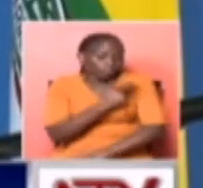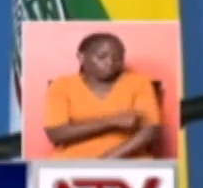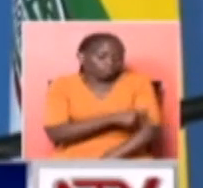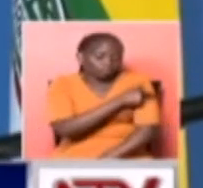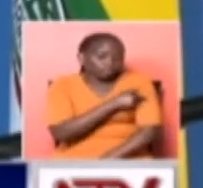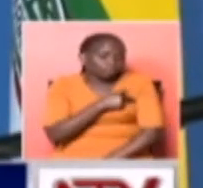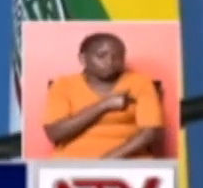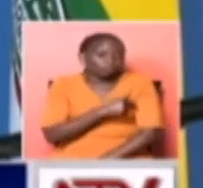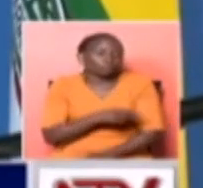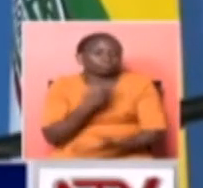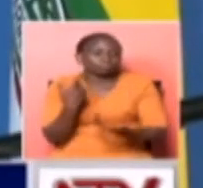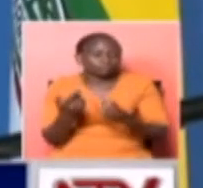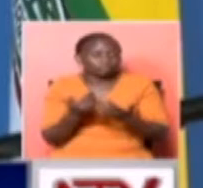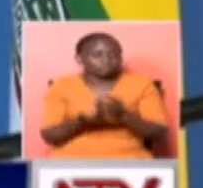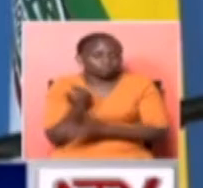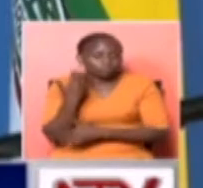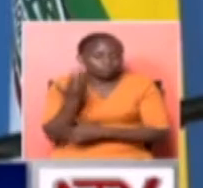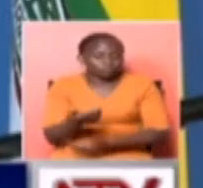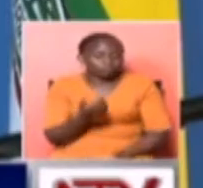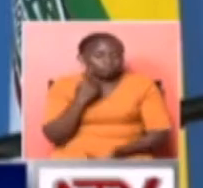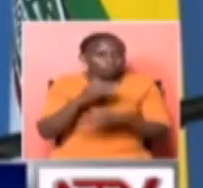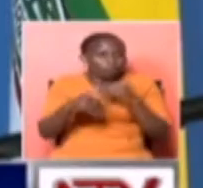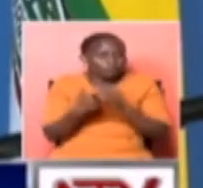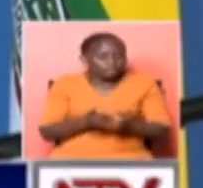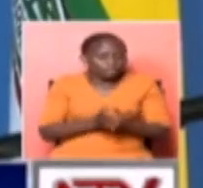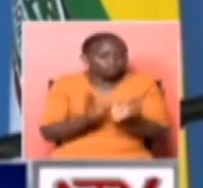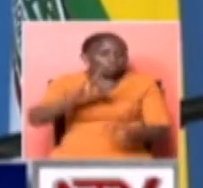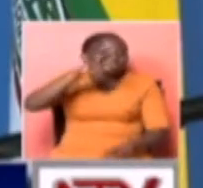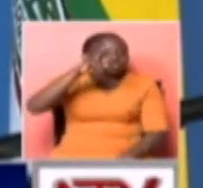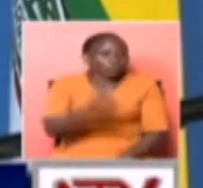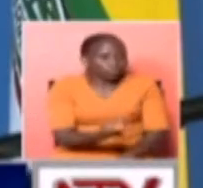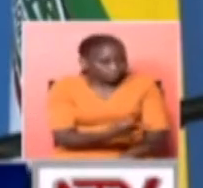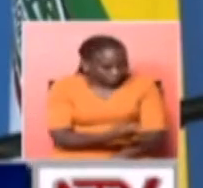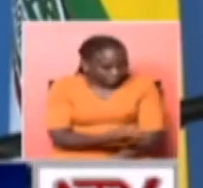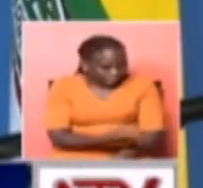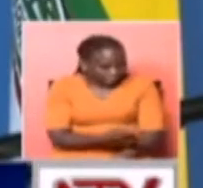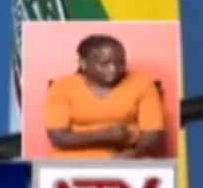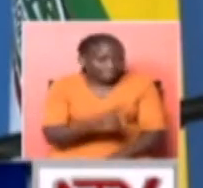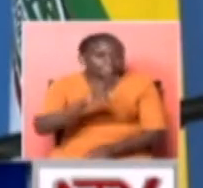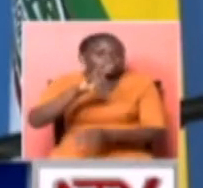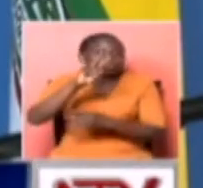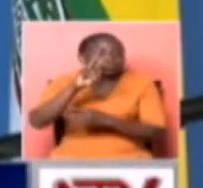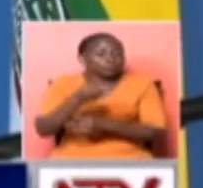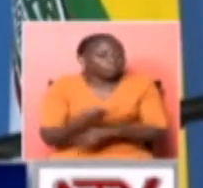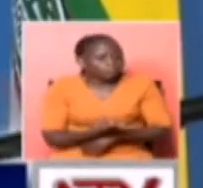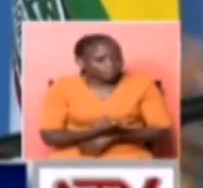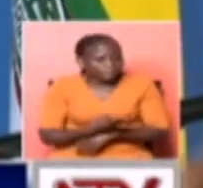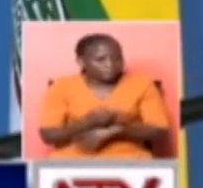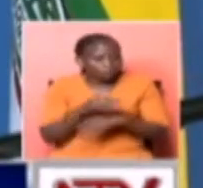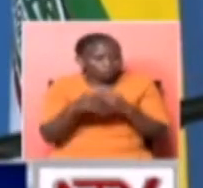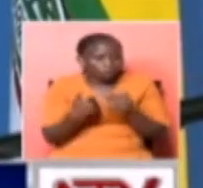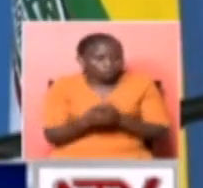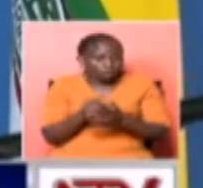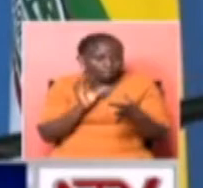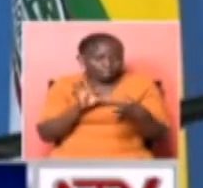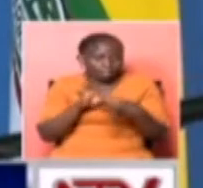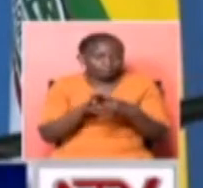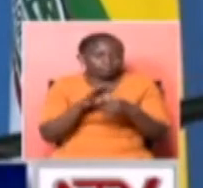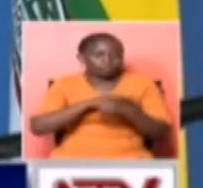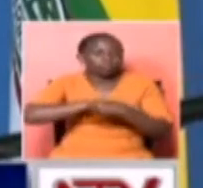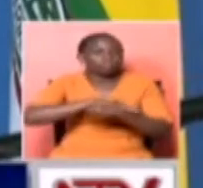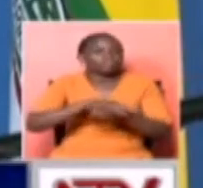bed capacity of 2,000. These are the ones dedicated to this